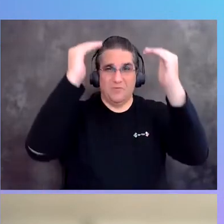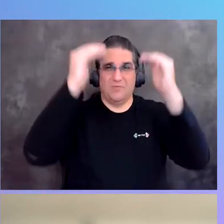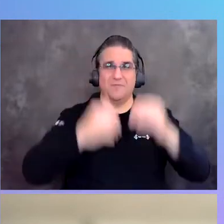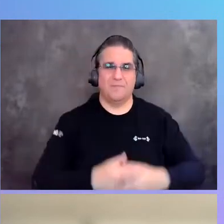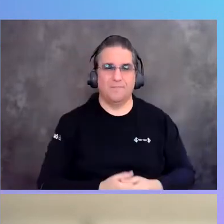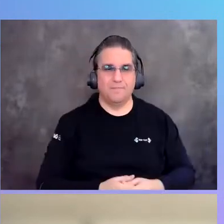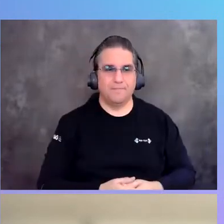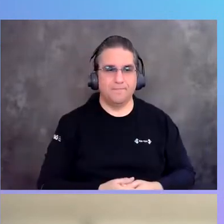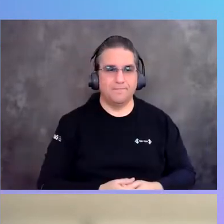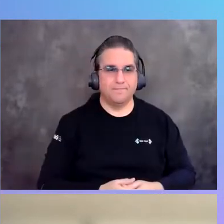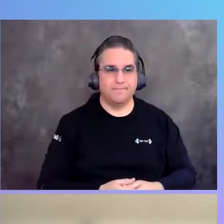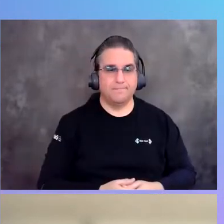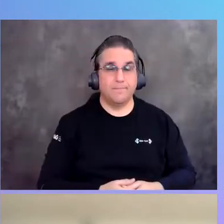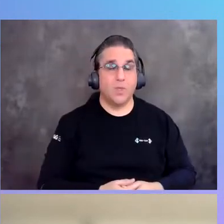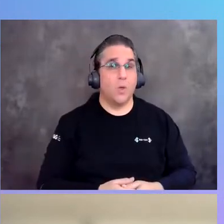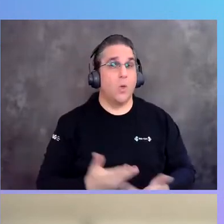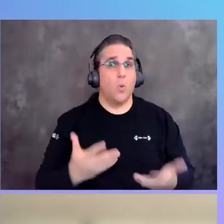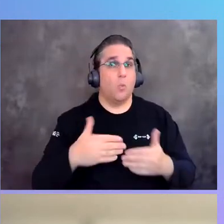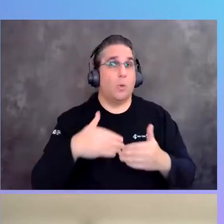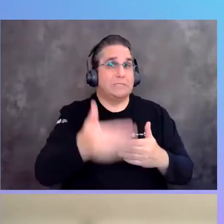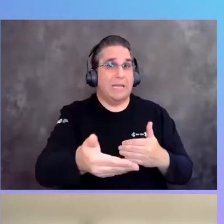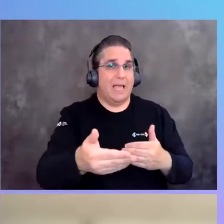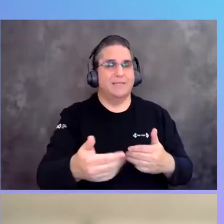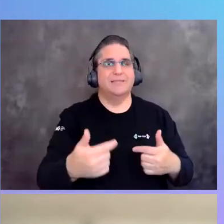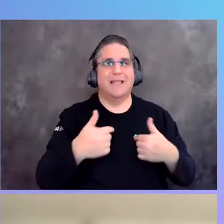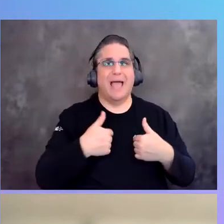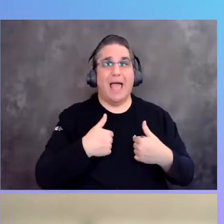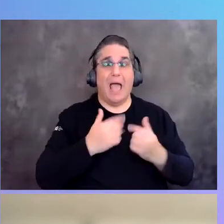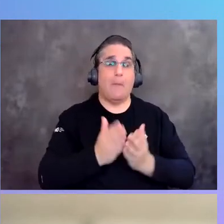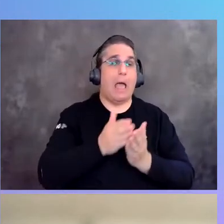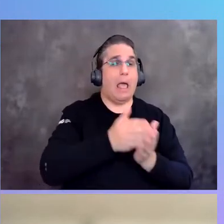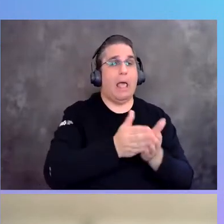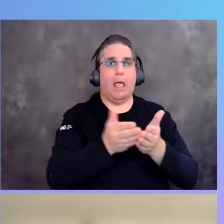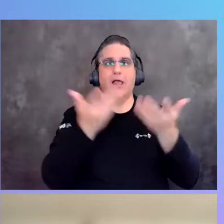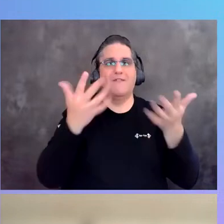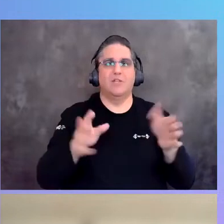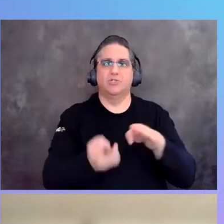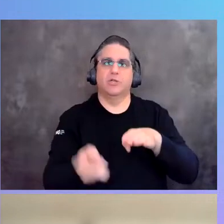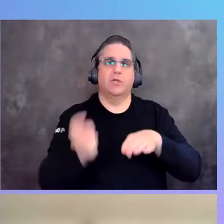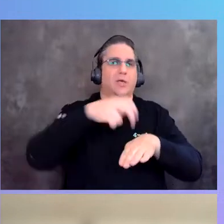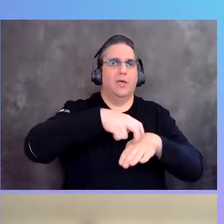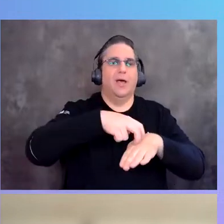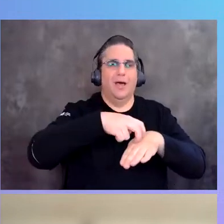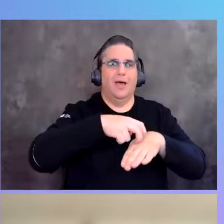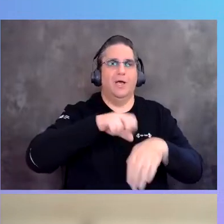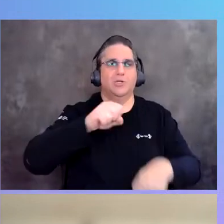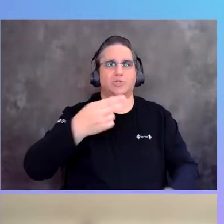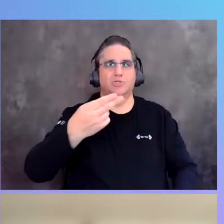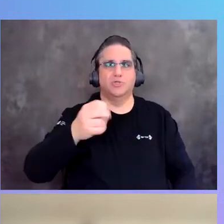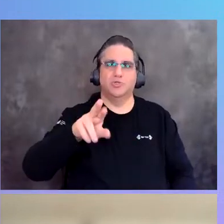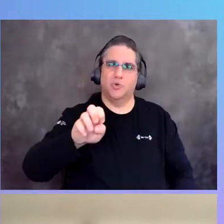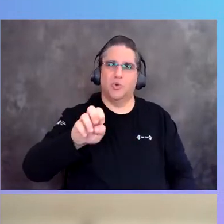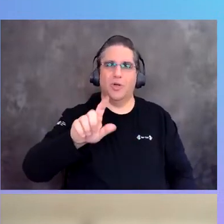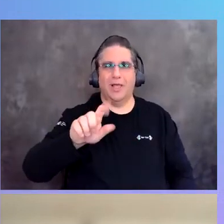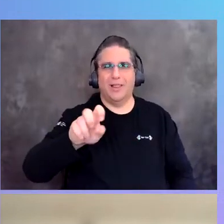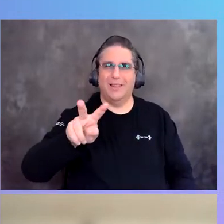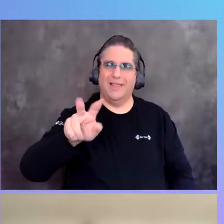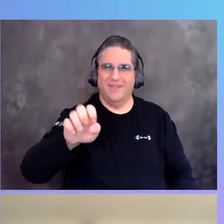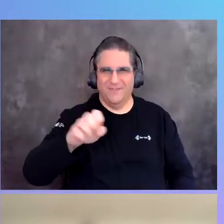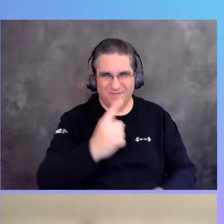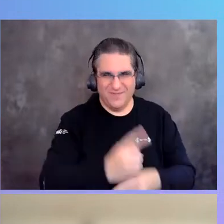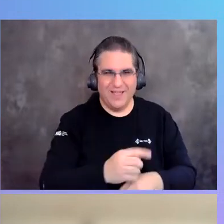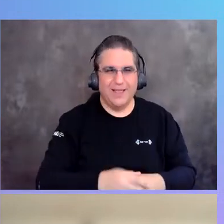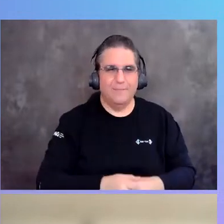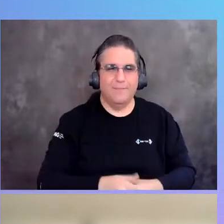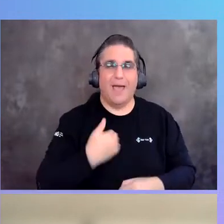finally, what next for me? So I'm on shore leave now. So I'm on my gardening leave. I'm very much enjoying my time off. I've had time out to reflect on some